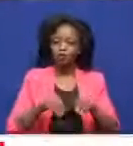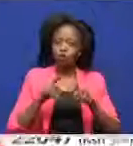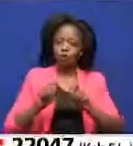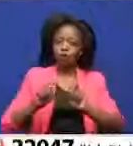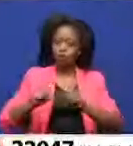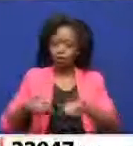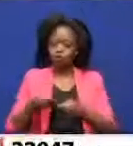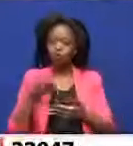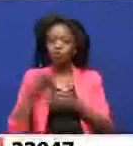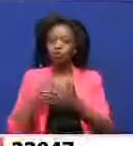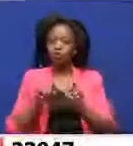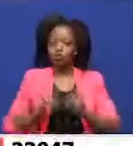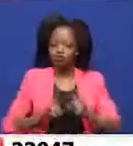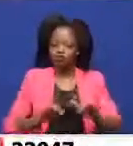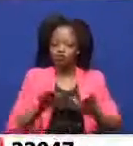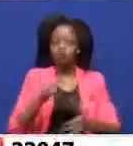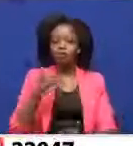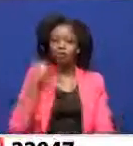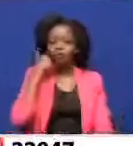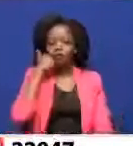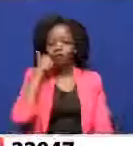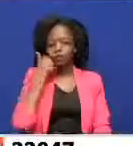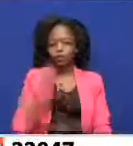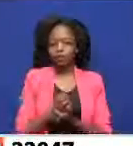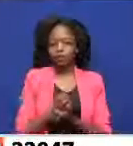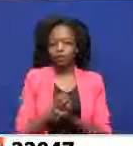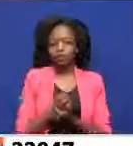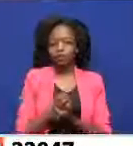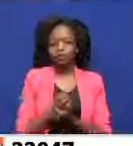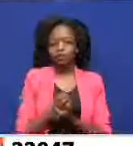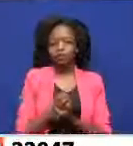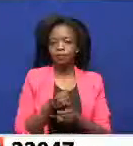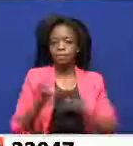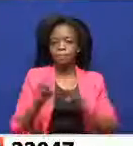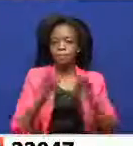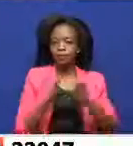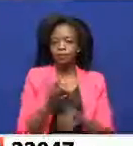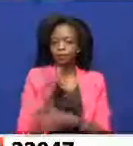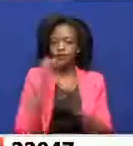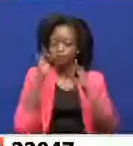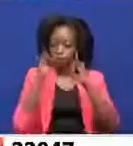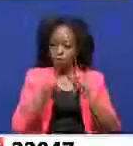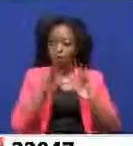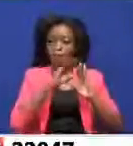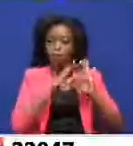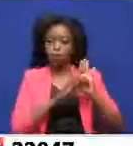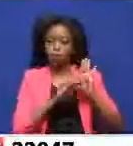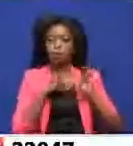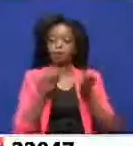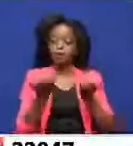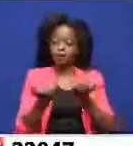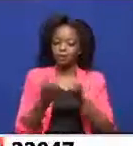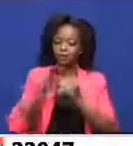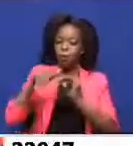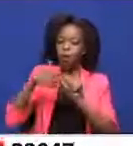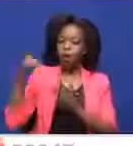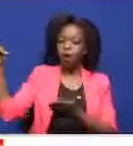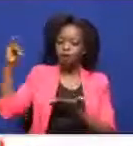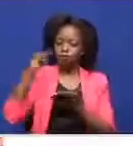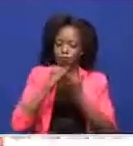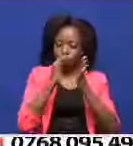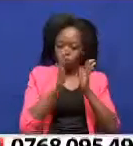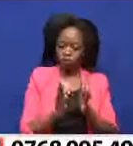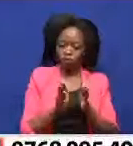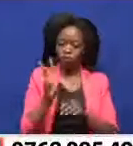the spread of the disease. Managing Director Bernard Njiraini said the new protocols will require all importers of the used textiles and